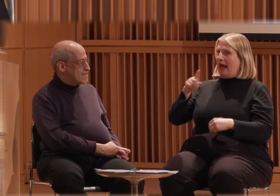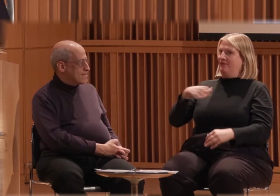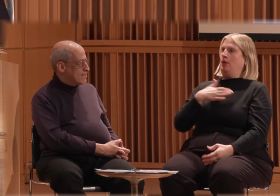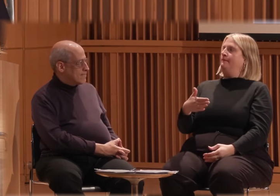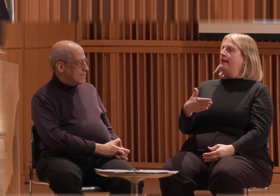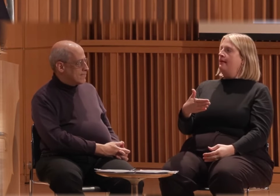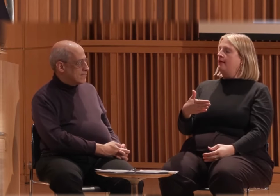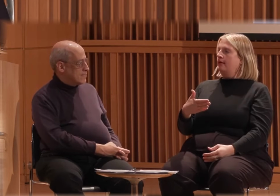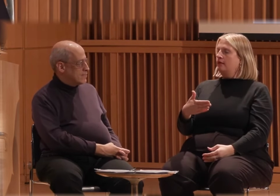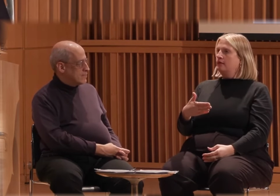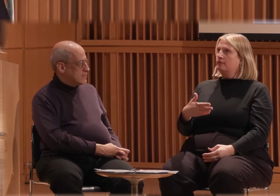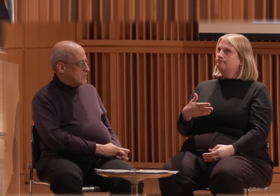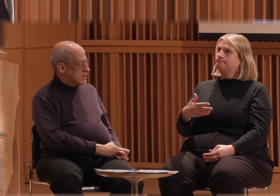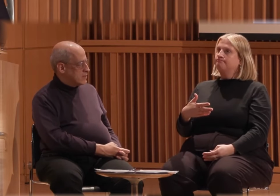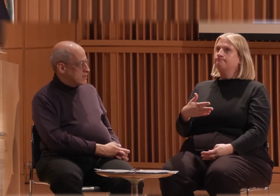that